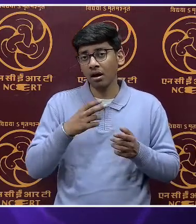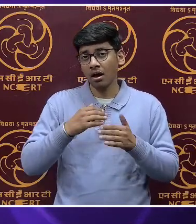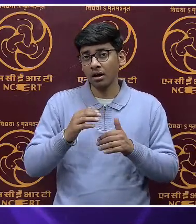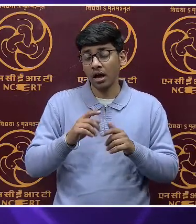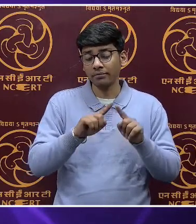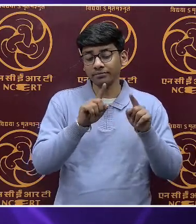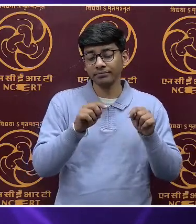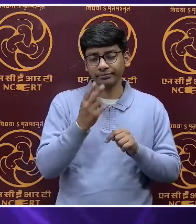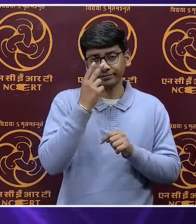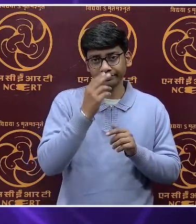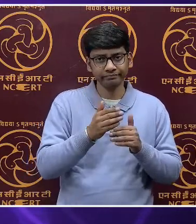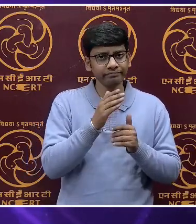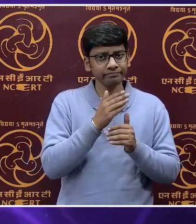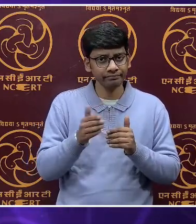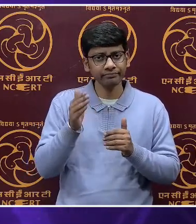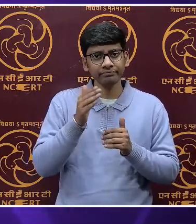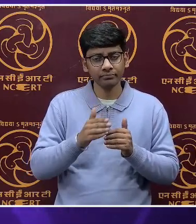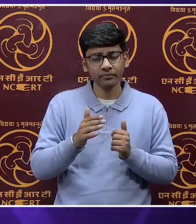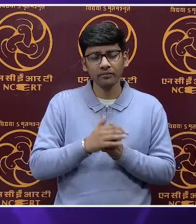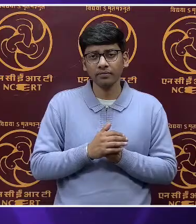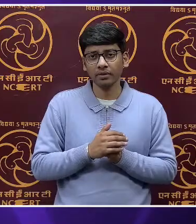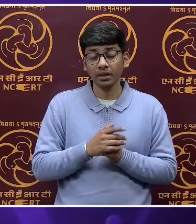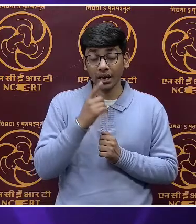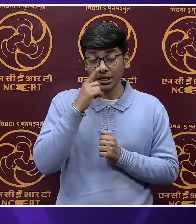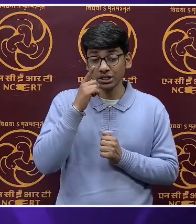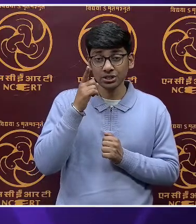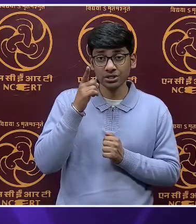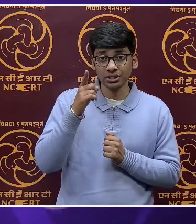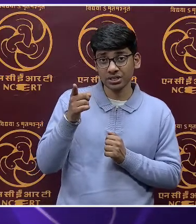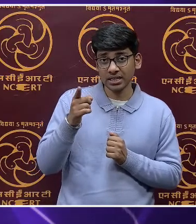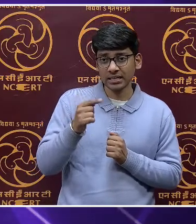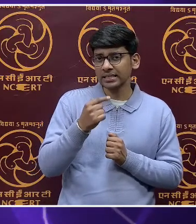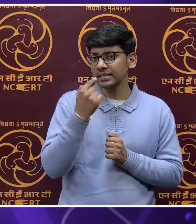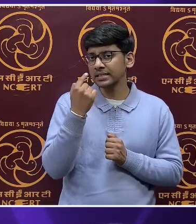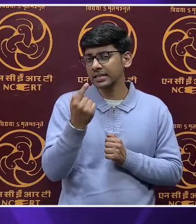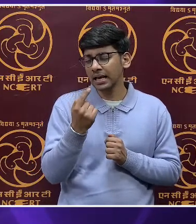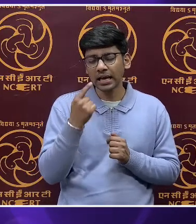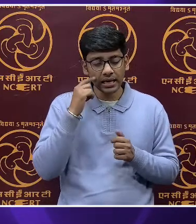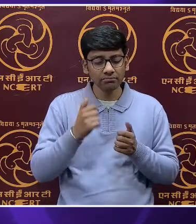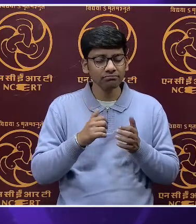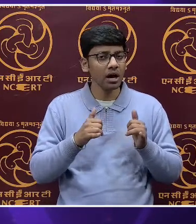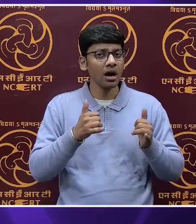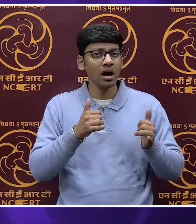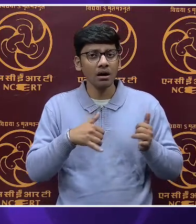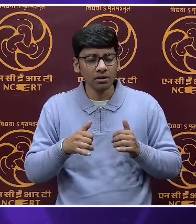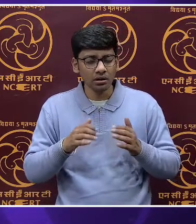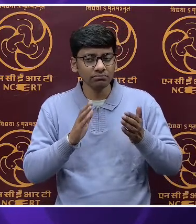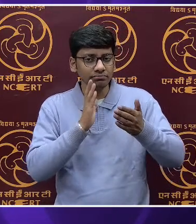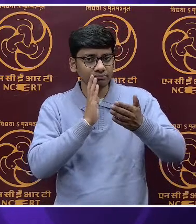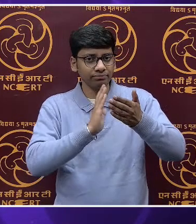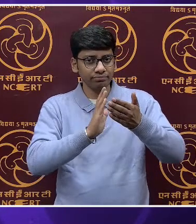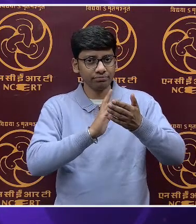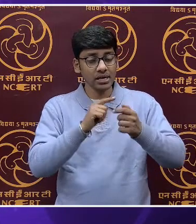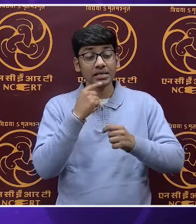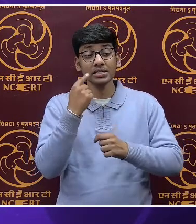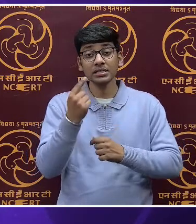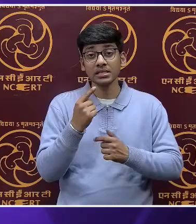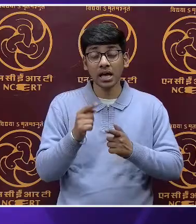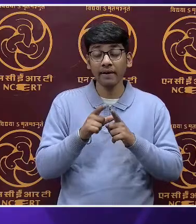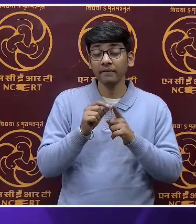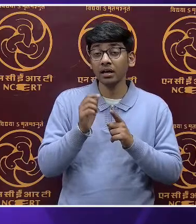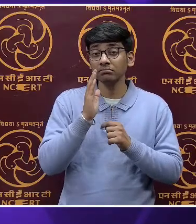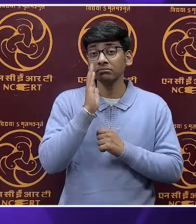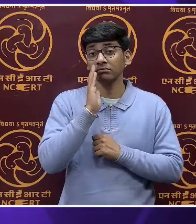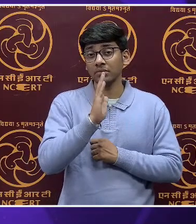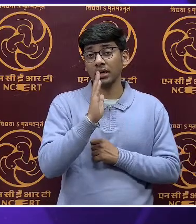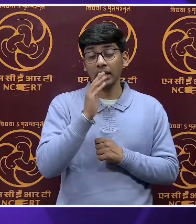screen, she becomes a soloist, which means she performs alone. And Ron Forbes noticed her talent and